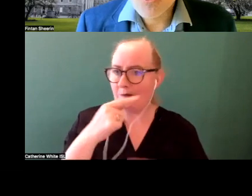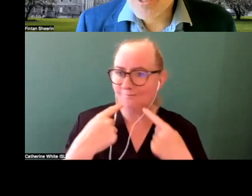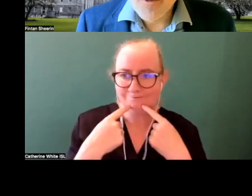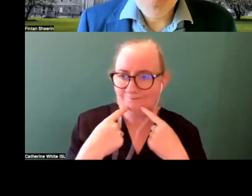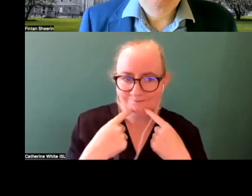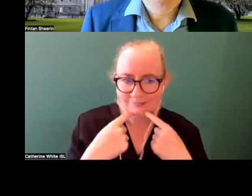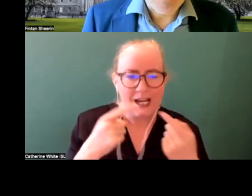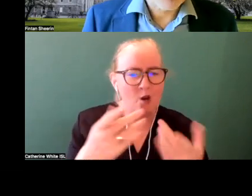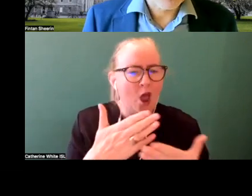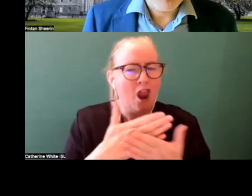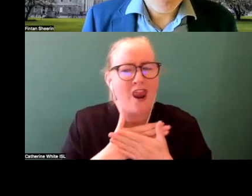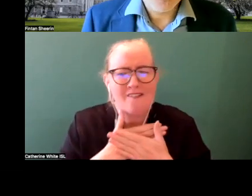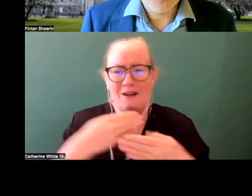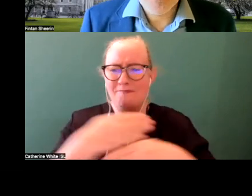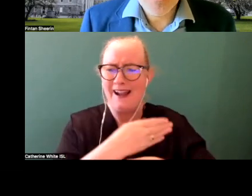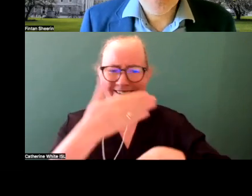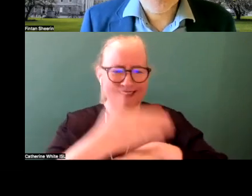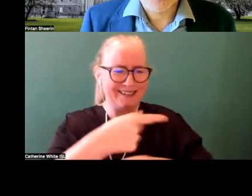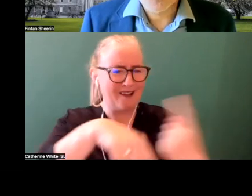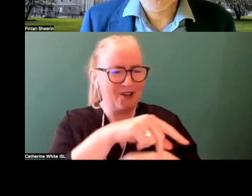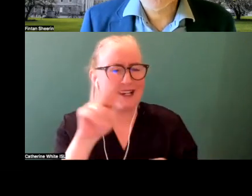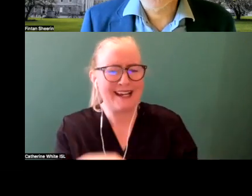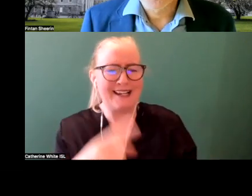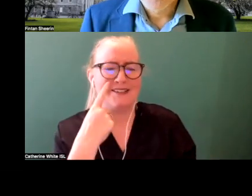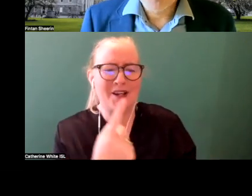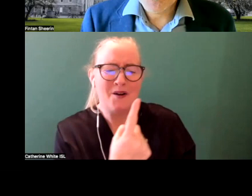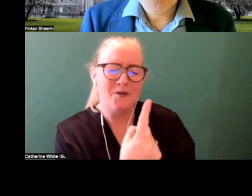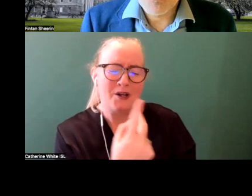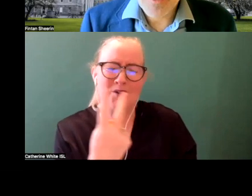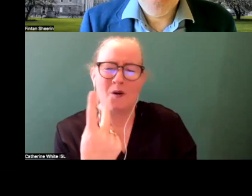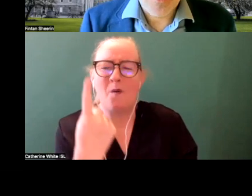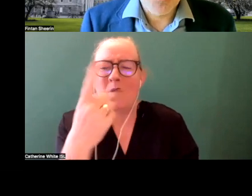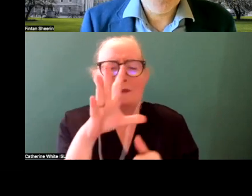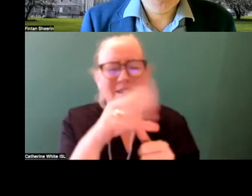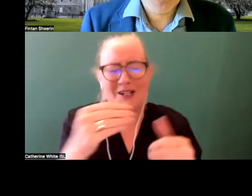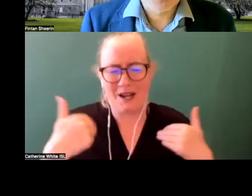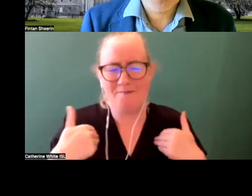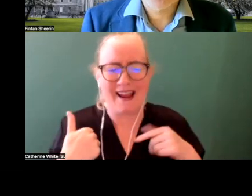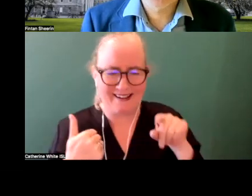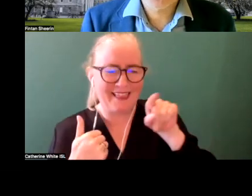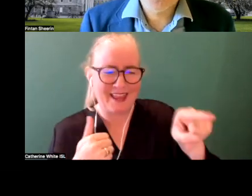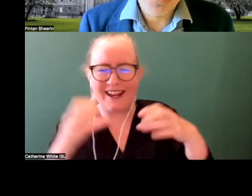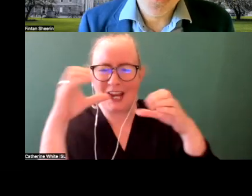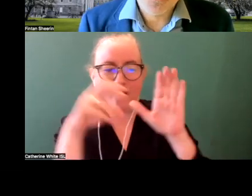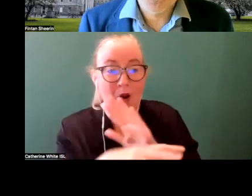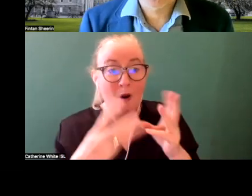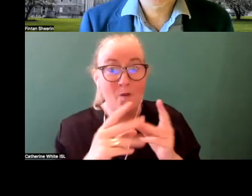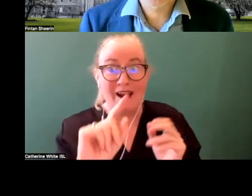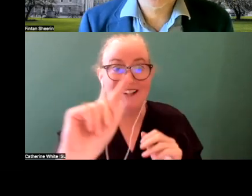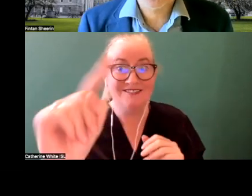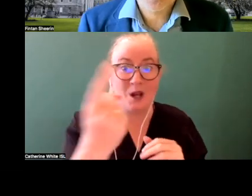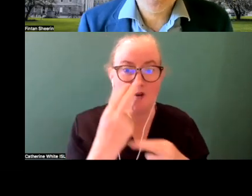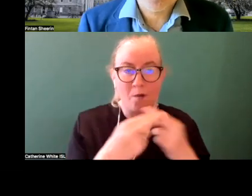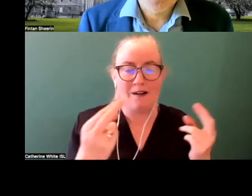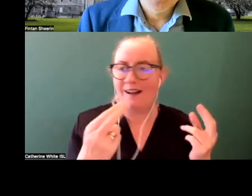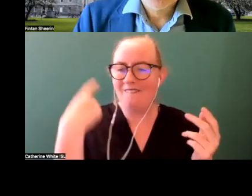was just loved by the staff. And you could see that there were one particular man there, one of his carers. As soon as he walked into the room, his face